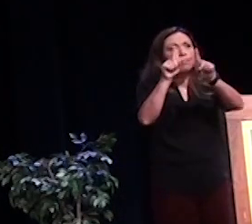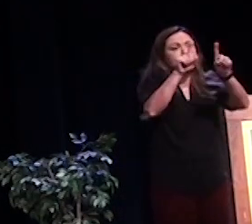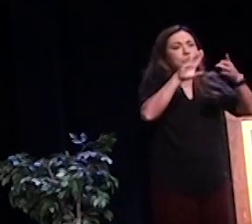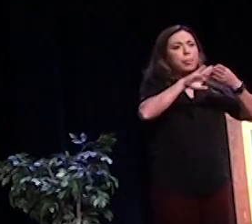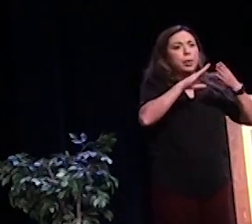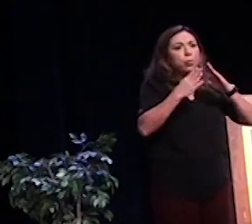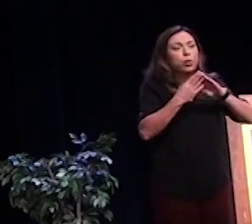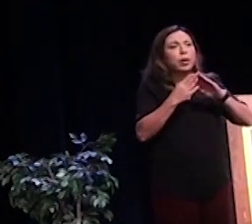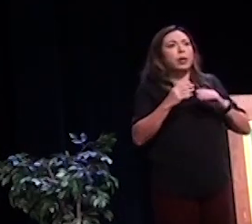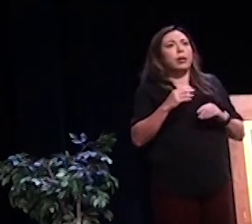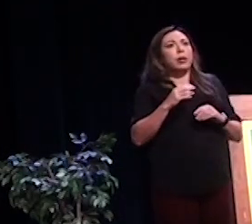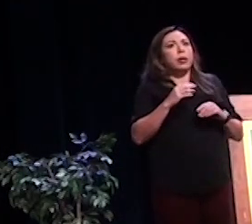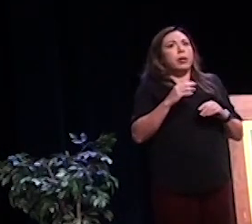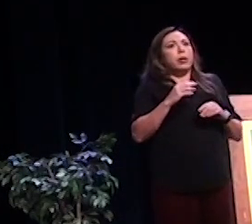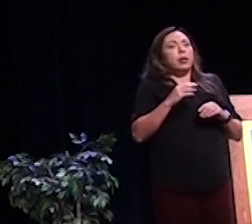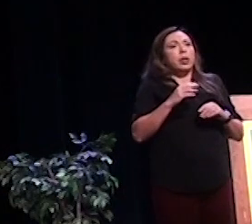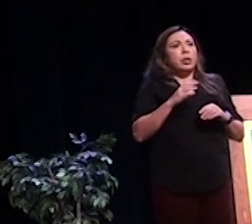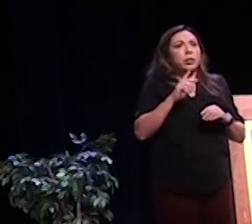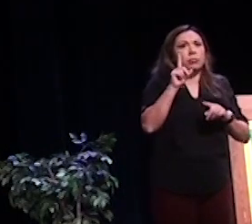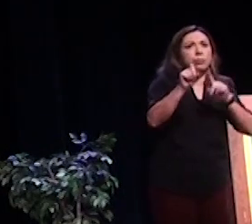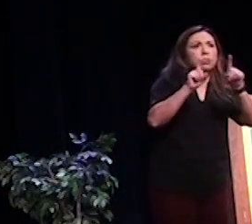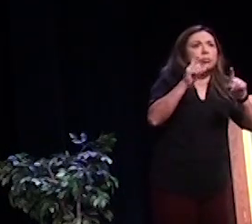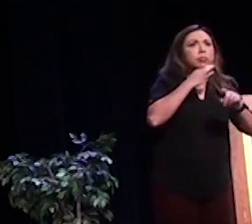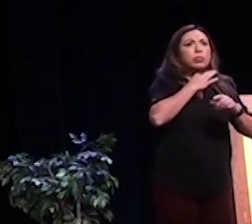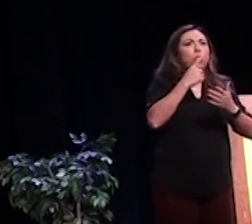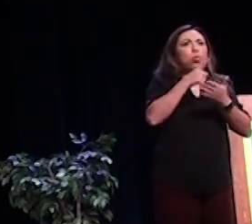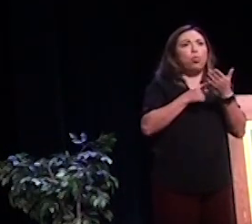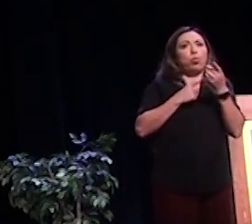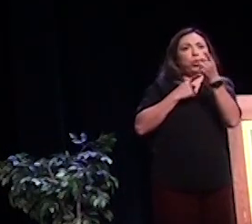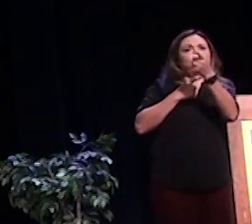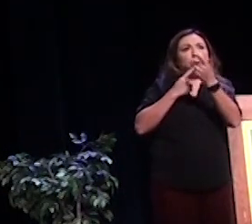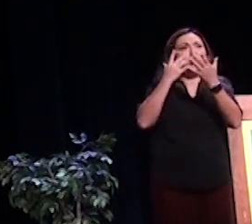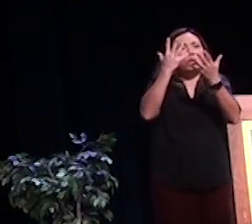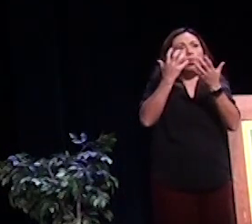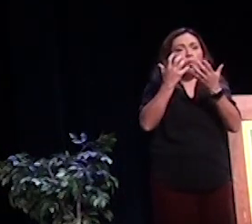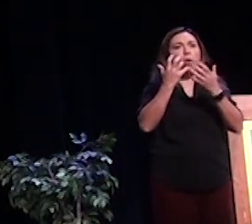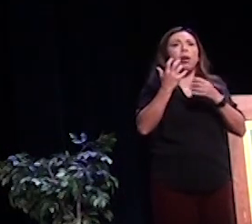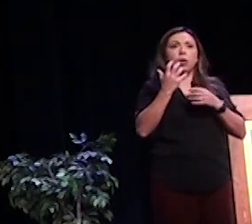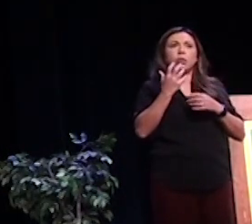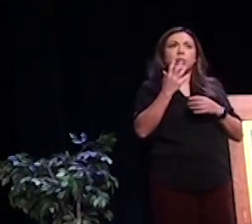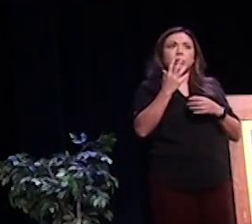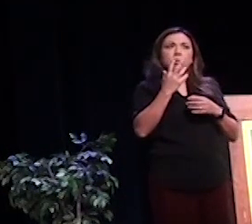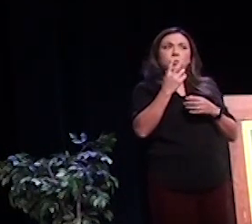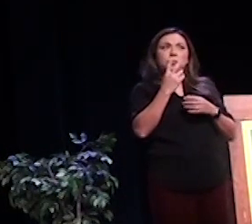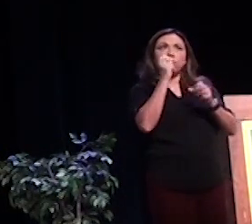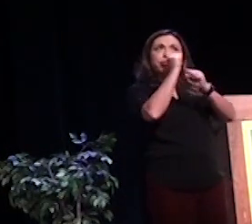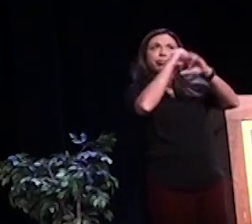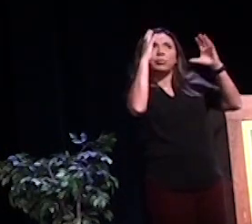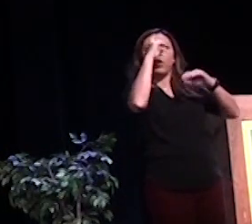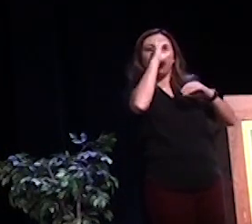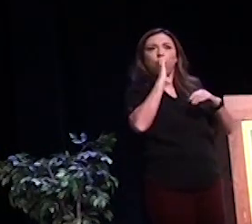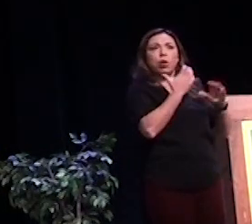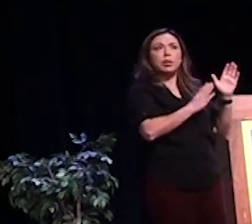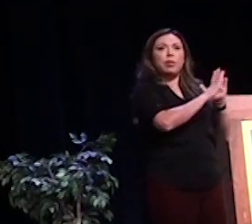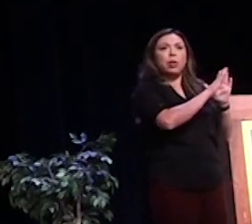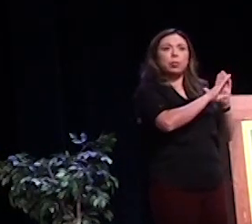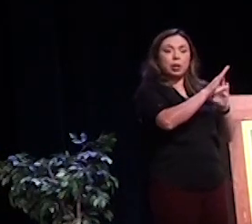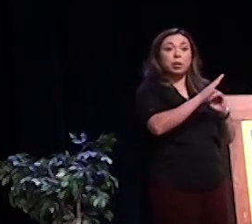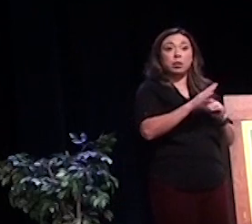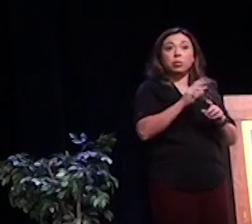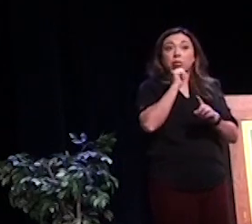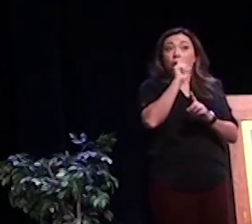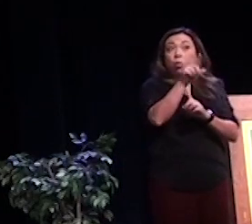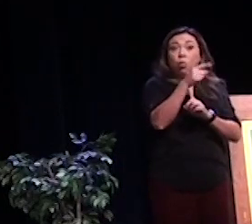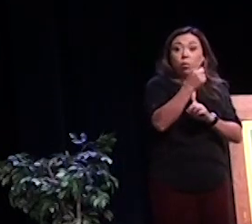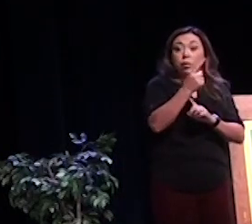and identifying what they would like to see as part of the development. So not only our partners that are